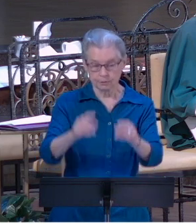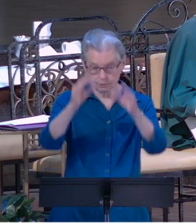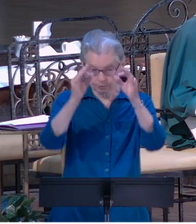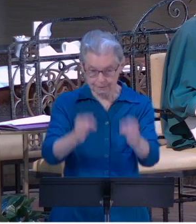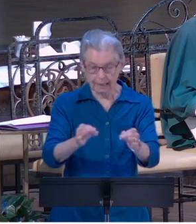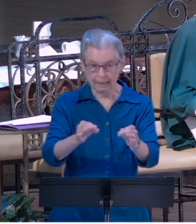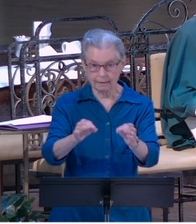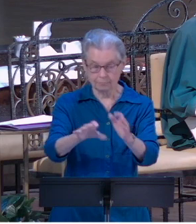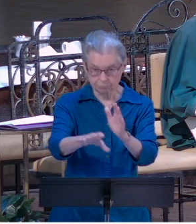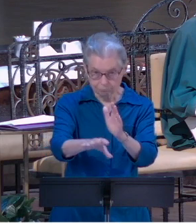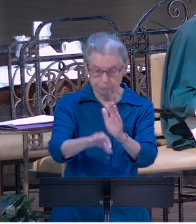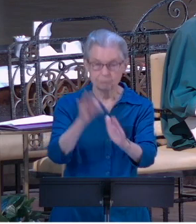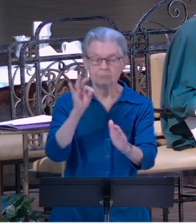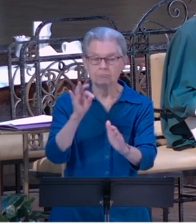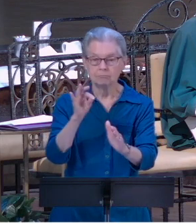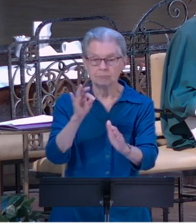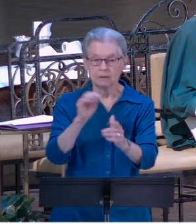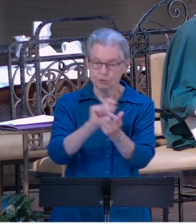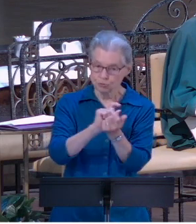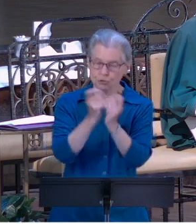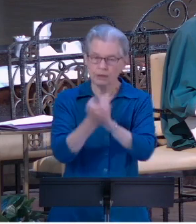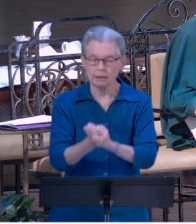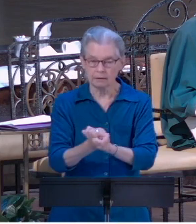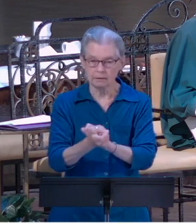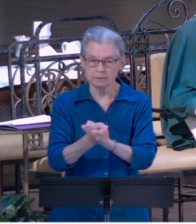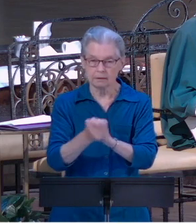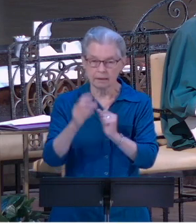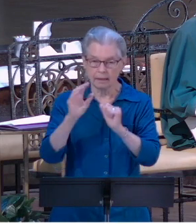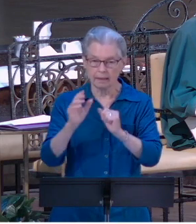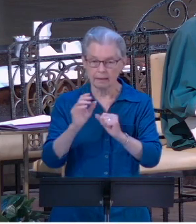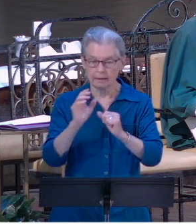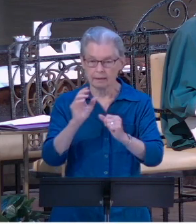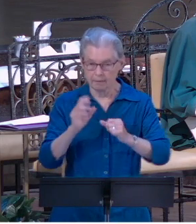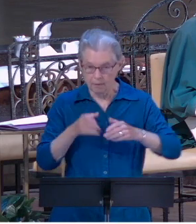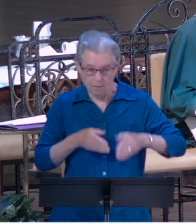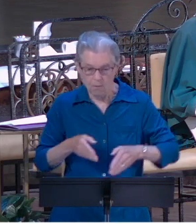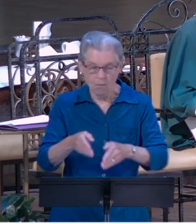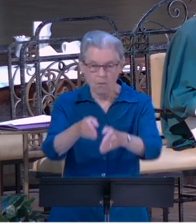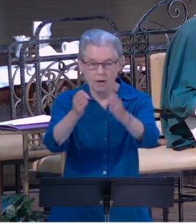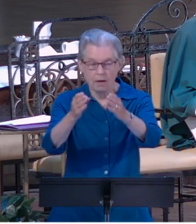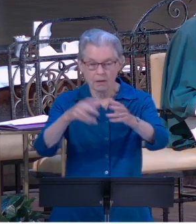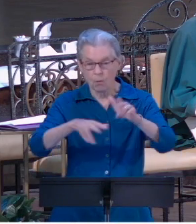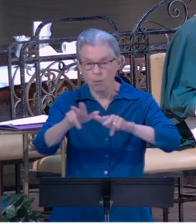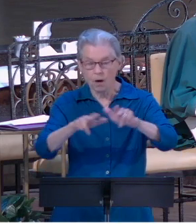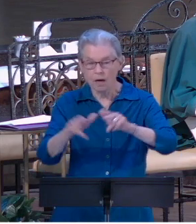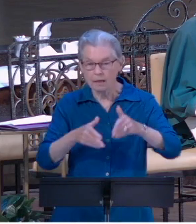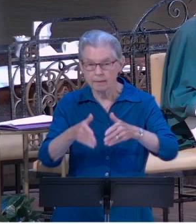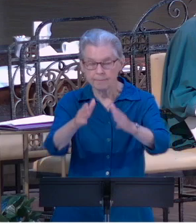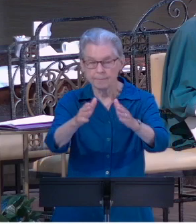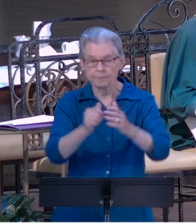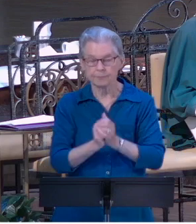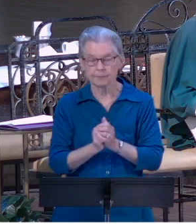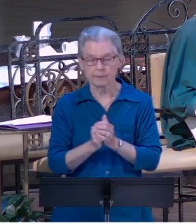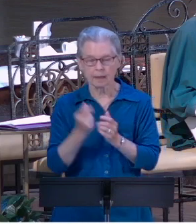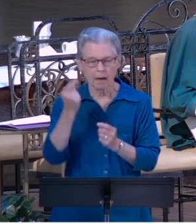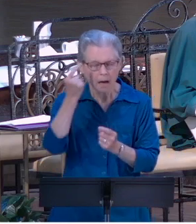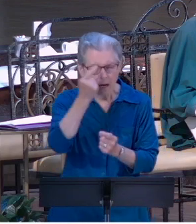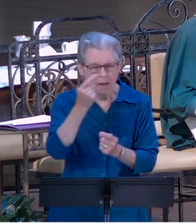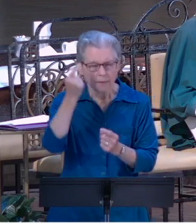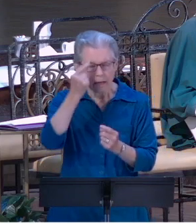to enduring this life-threatening journey. I also reflected on the many